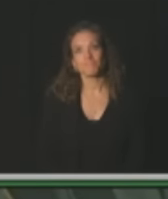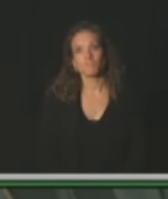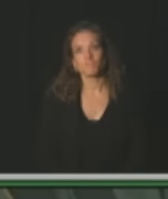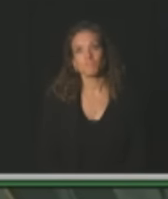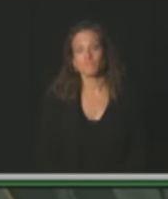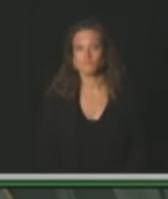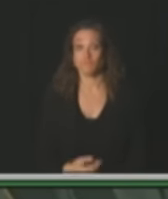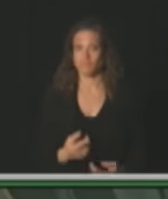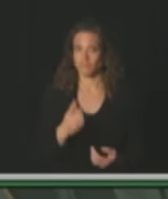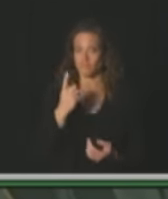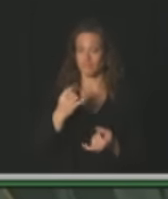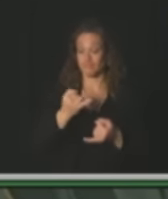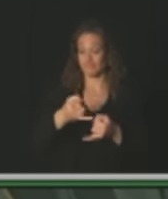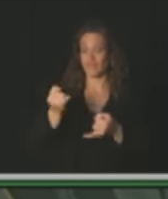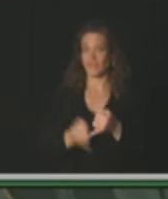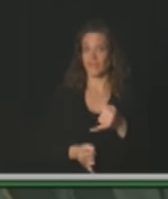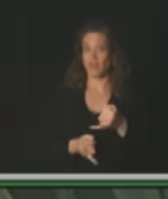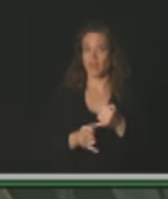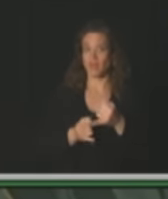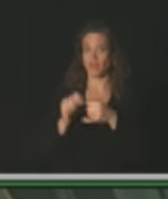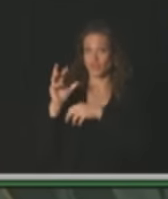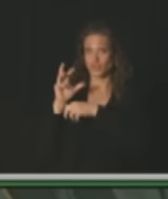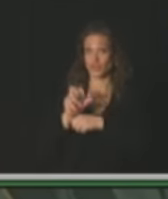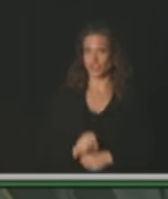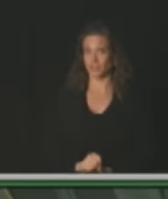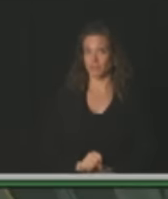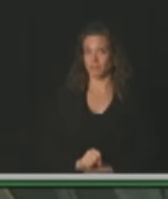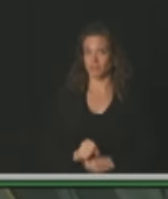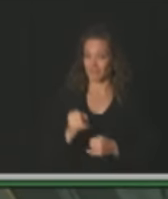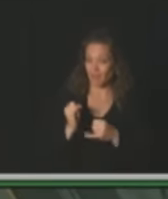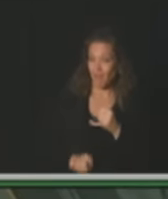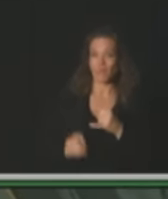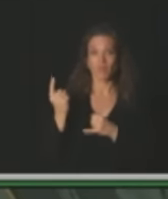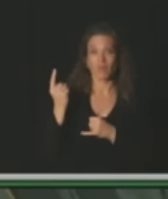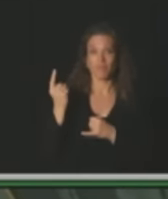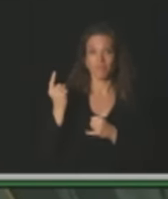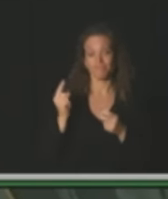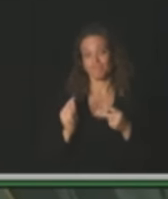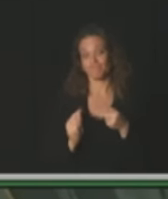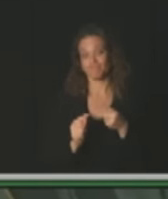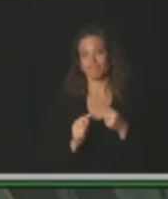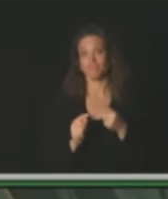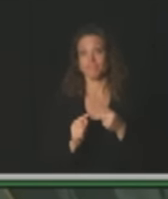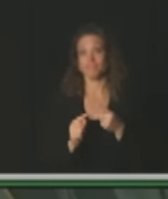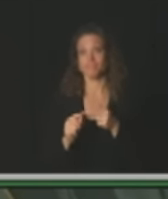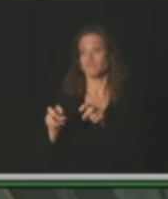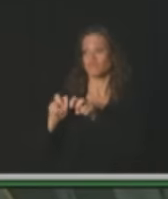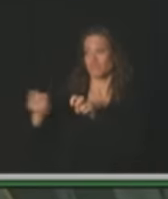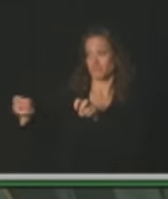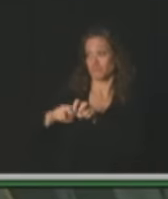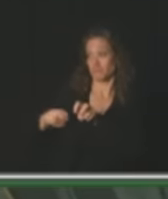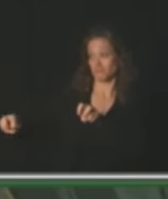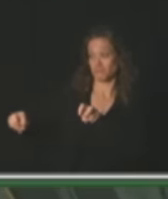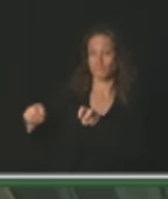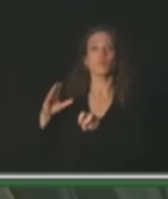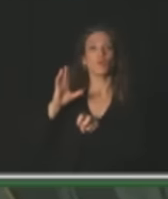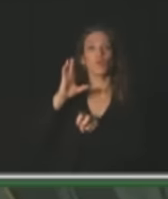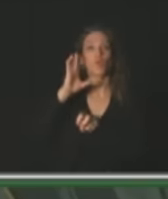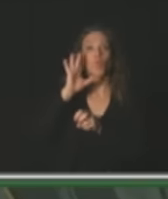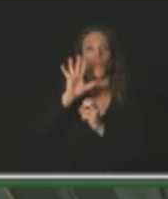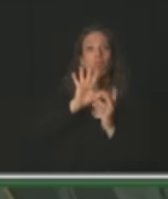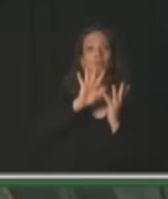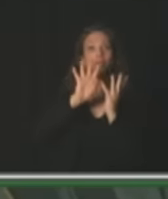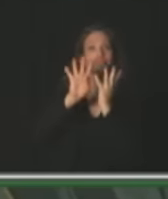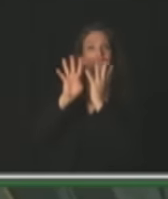The final tradition, the very final tradition. The platform party is going to get up and walk out.